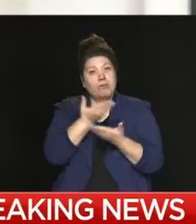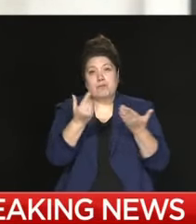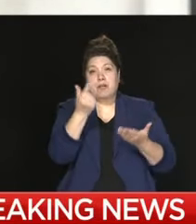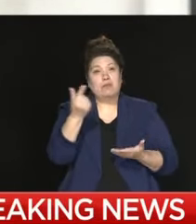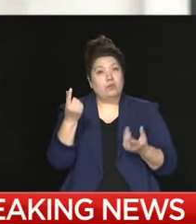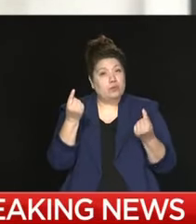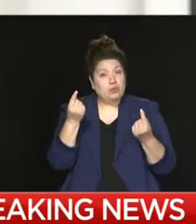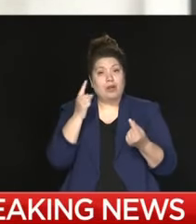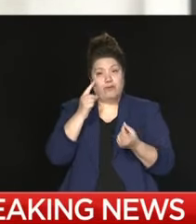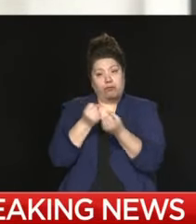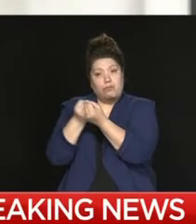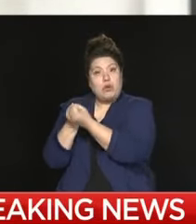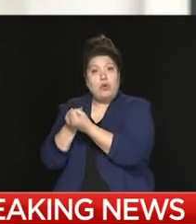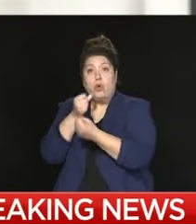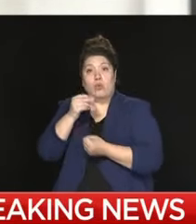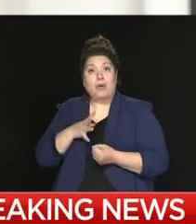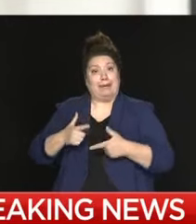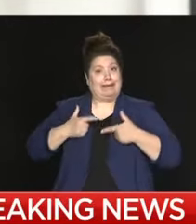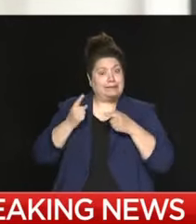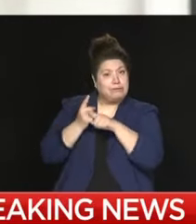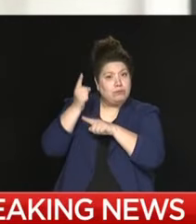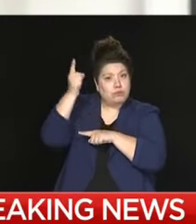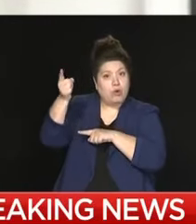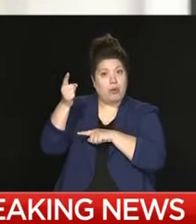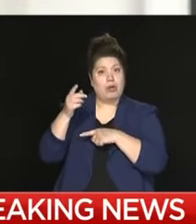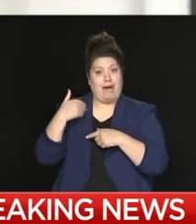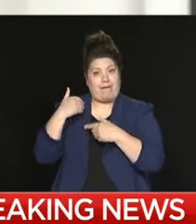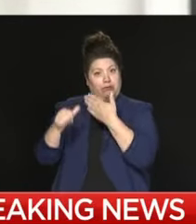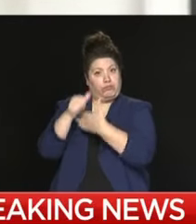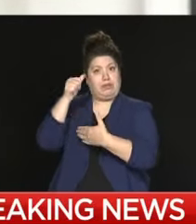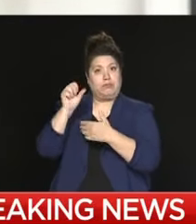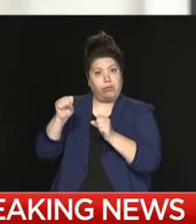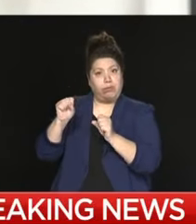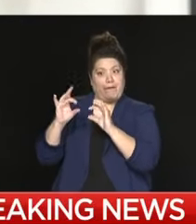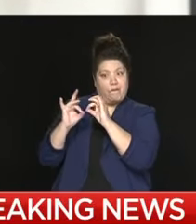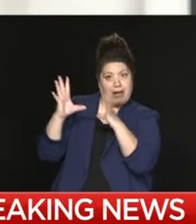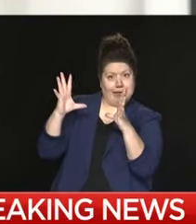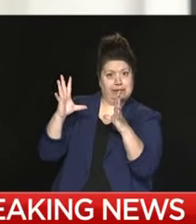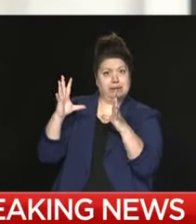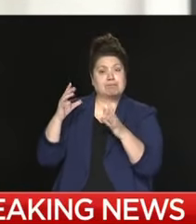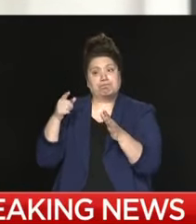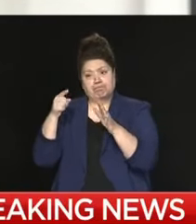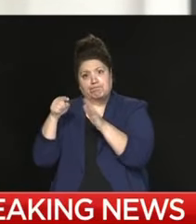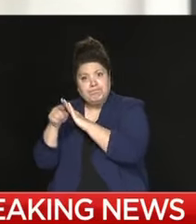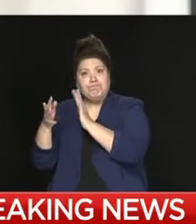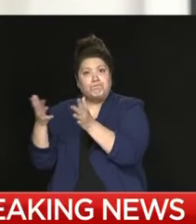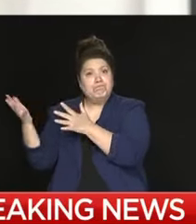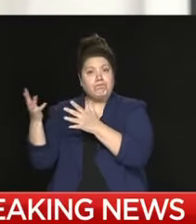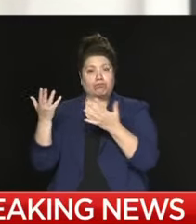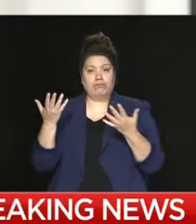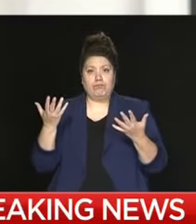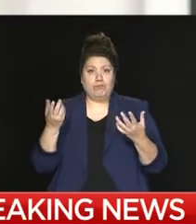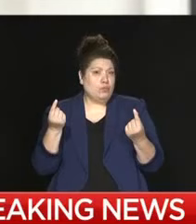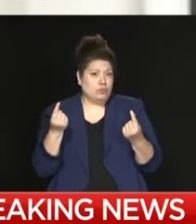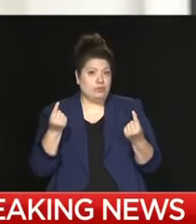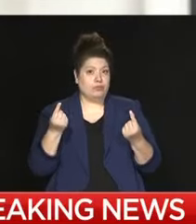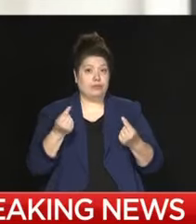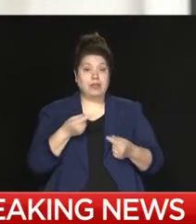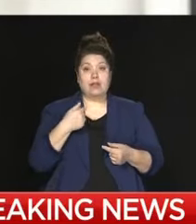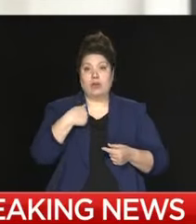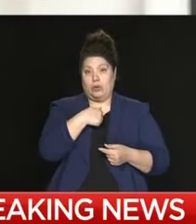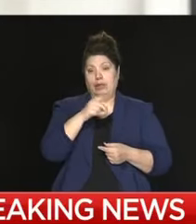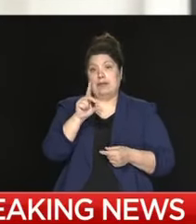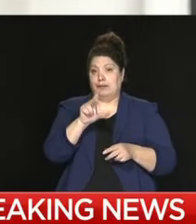in rural, remote areas who are at risk of violence? We have made significant investments over the past years